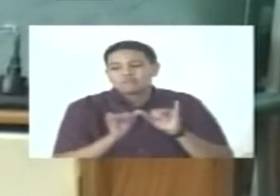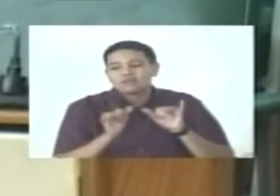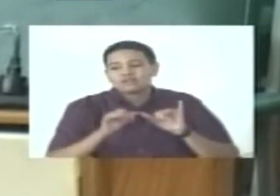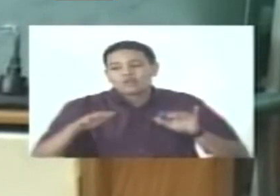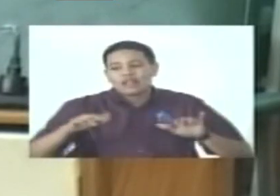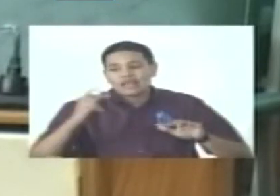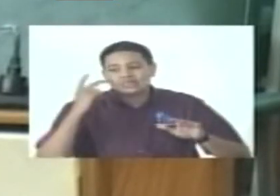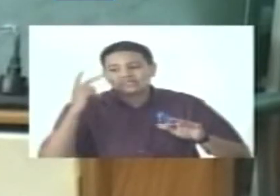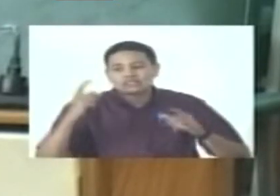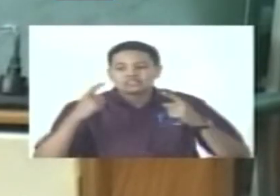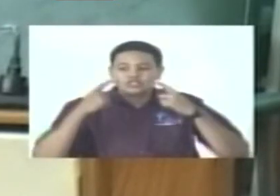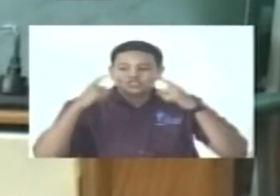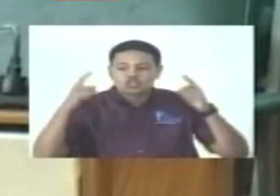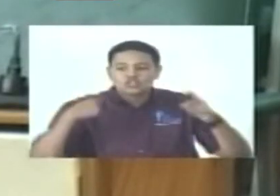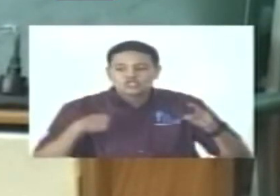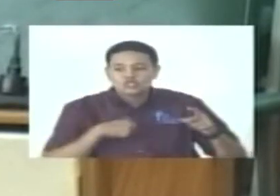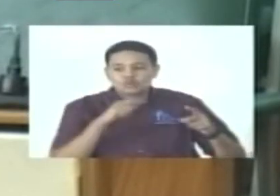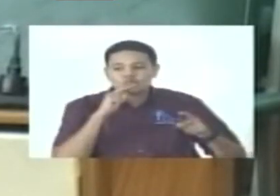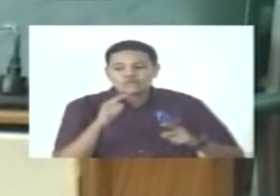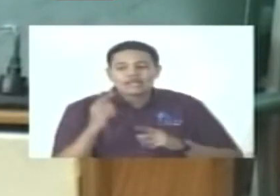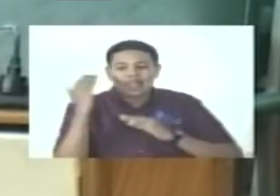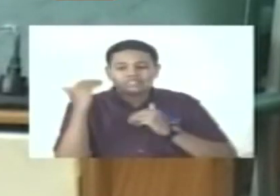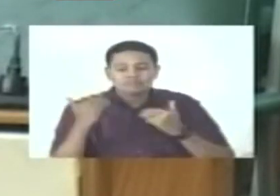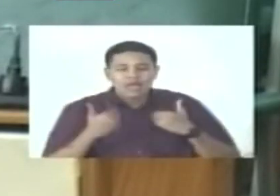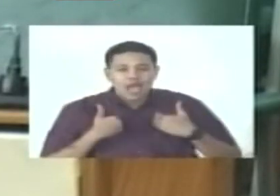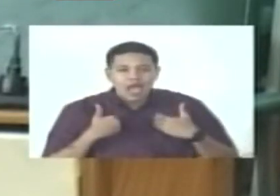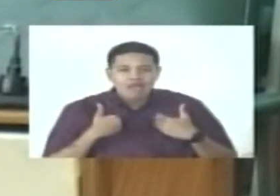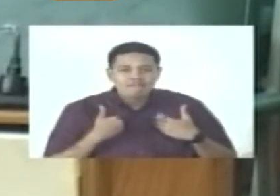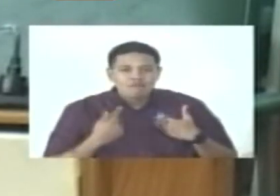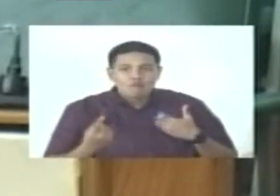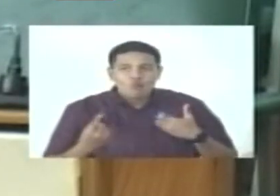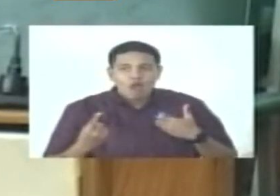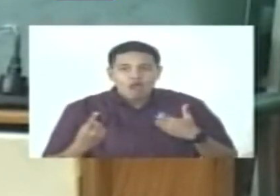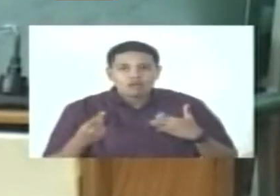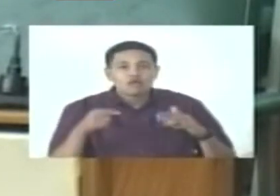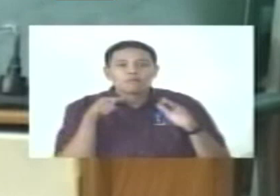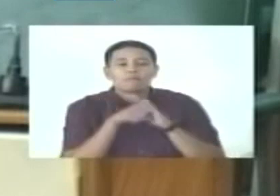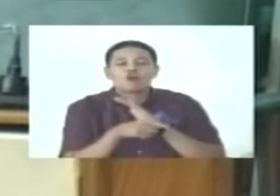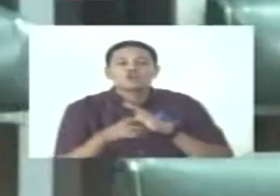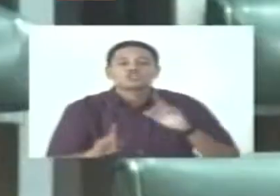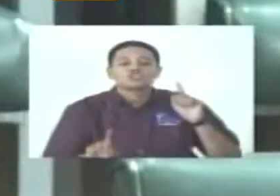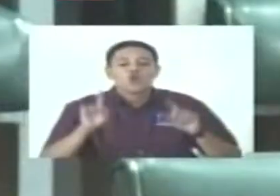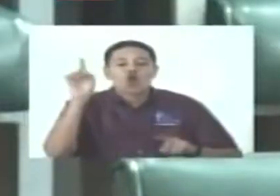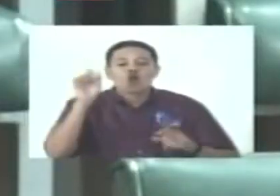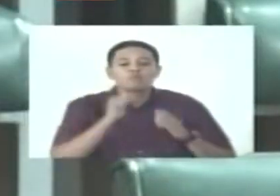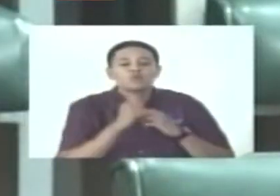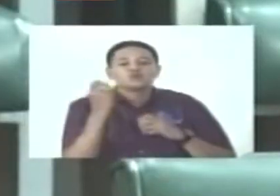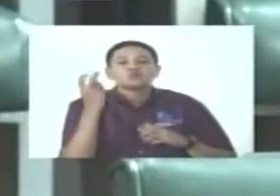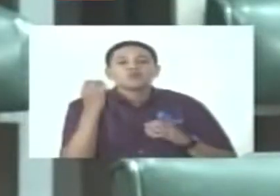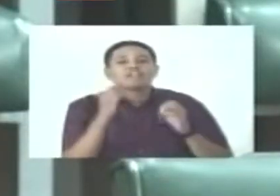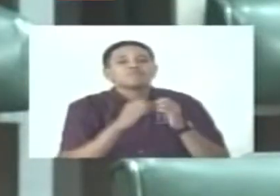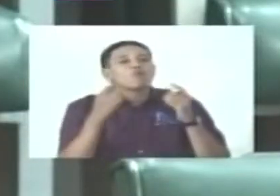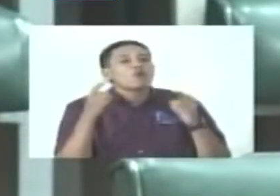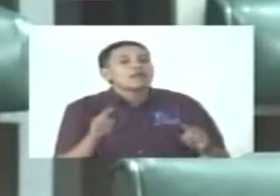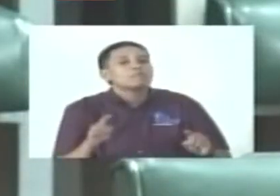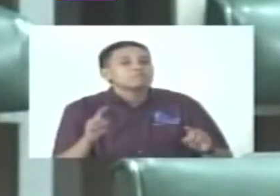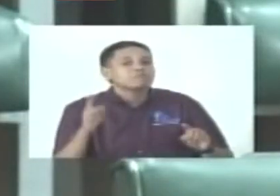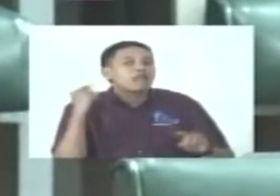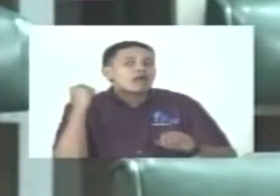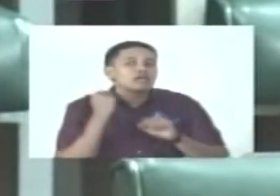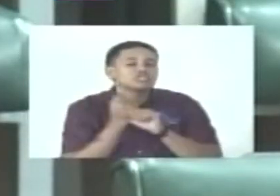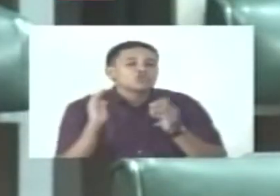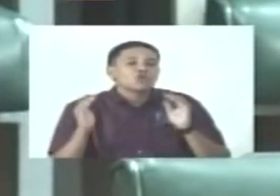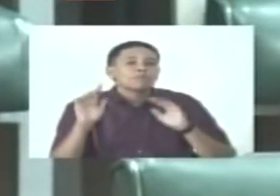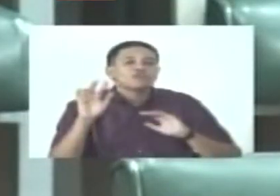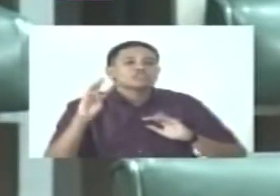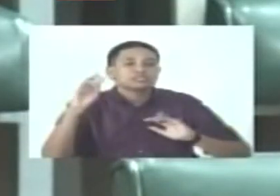yet seeing the success that we expect to have over time, murders are up with 12 more incidents than last year, which is a